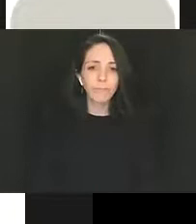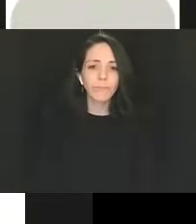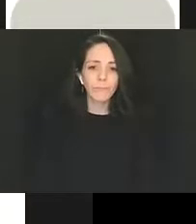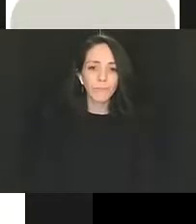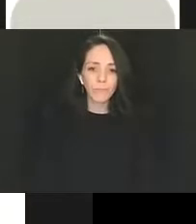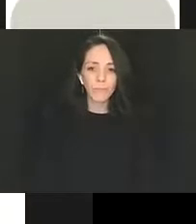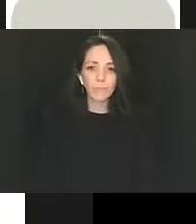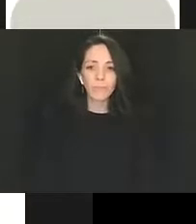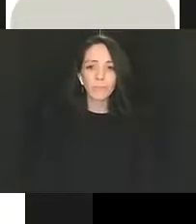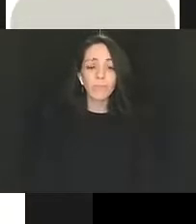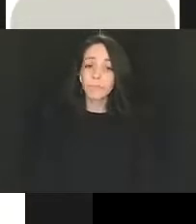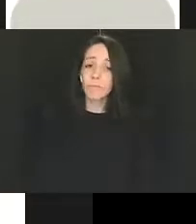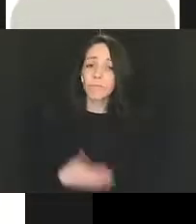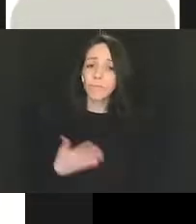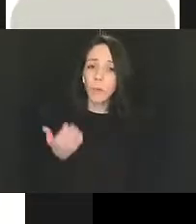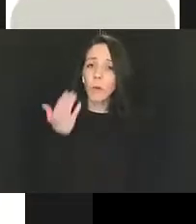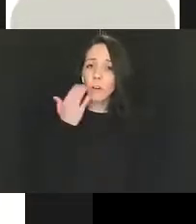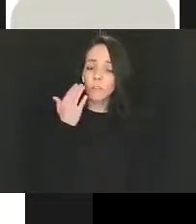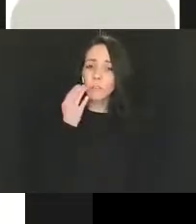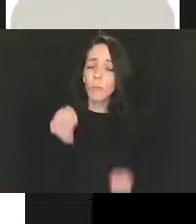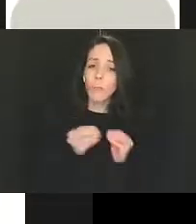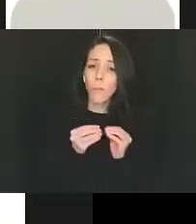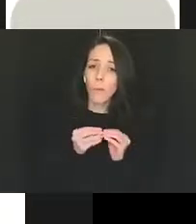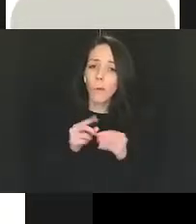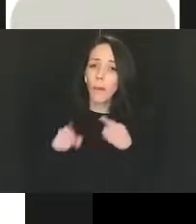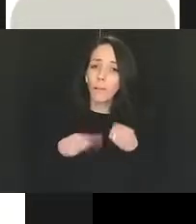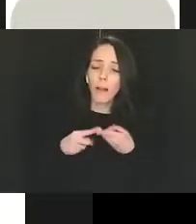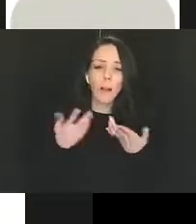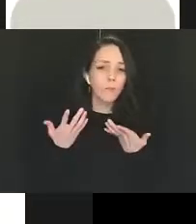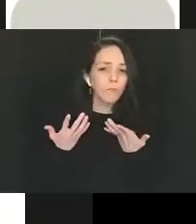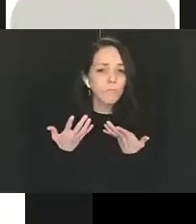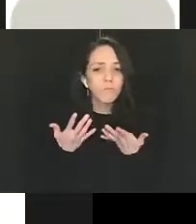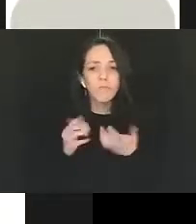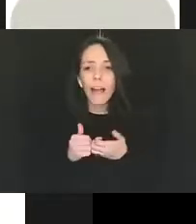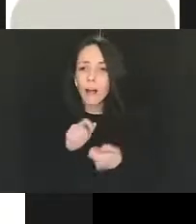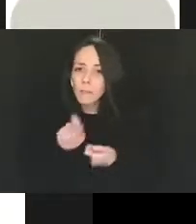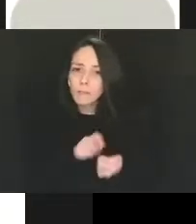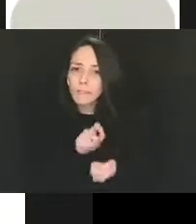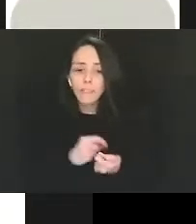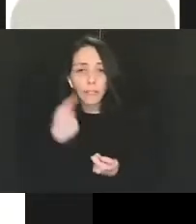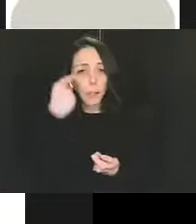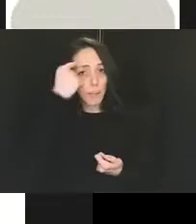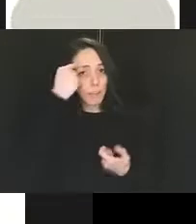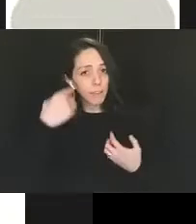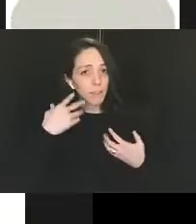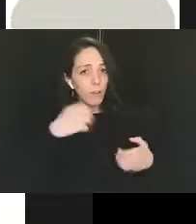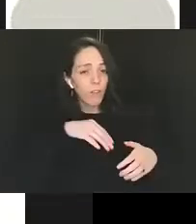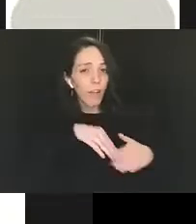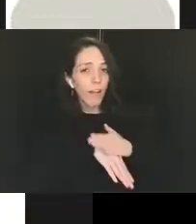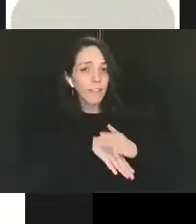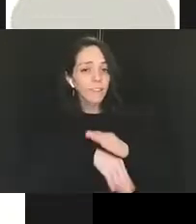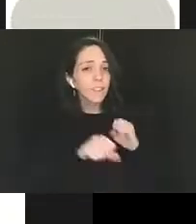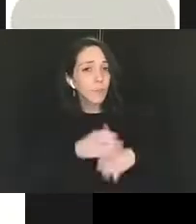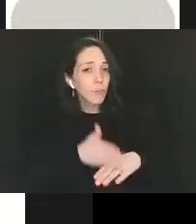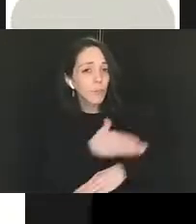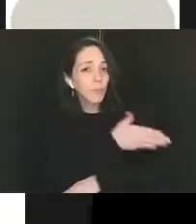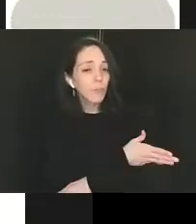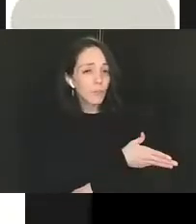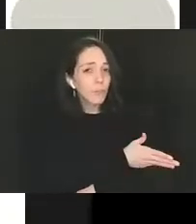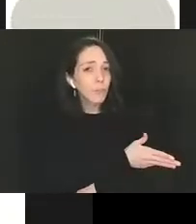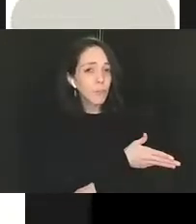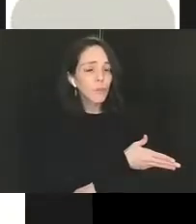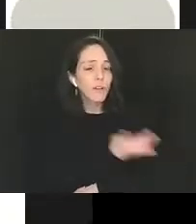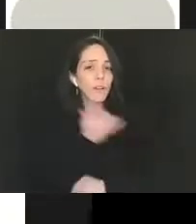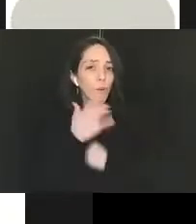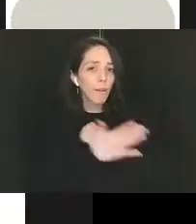like to know more about specifically how mental health access could be improved in the county